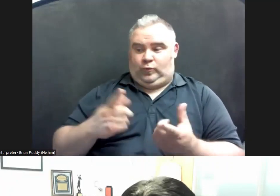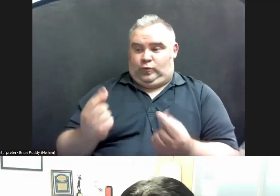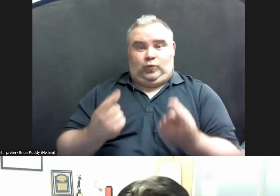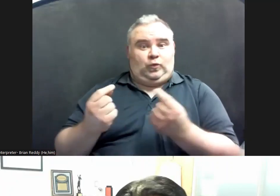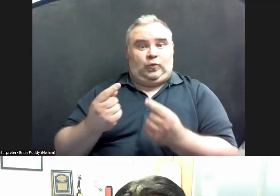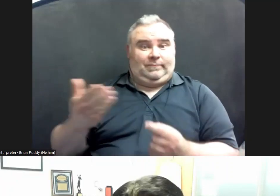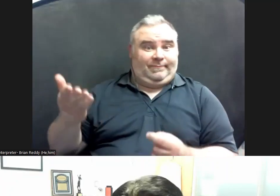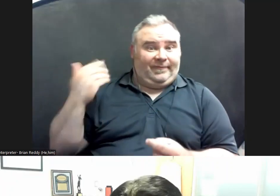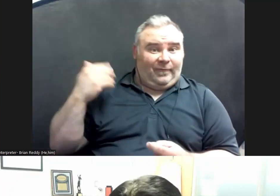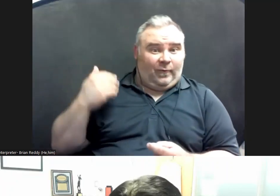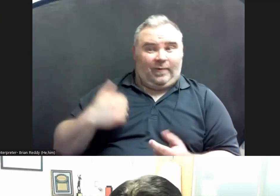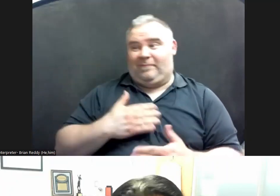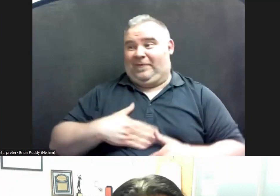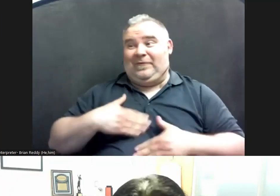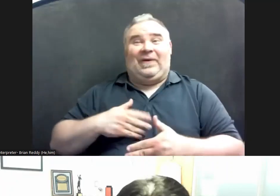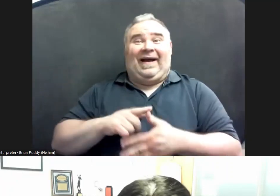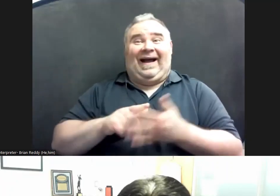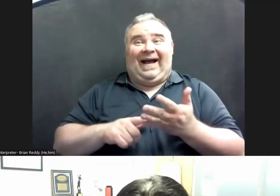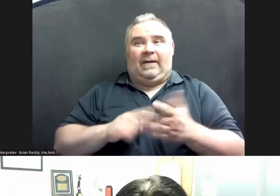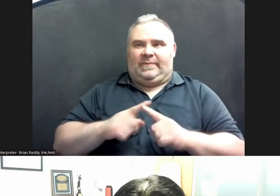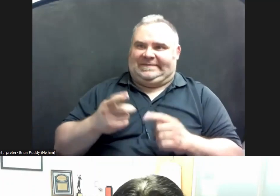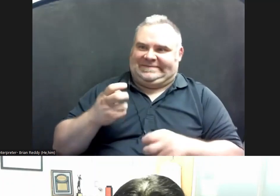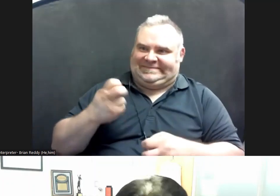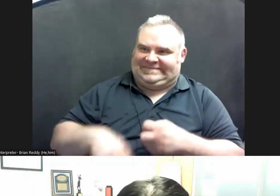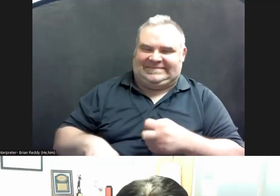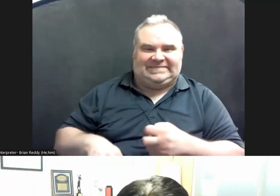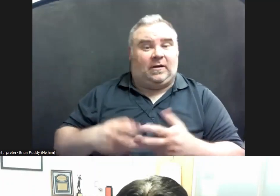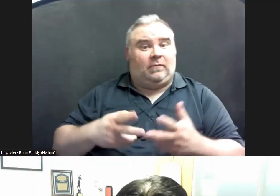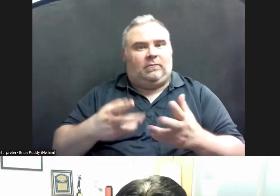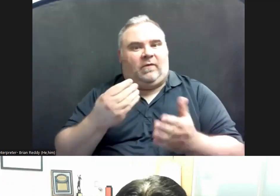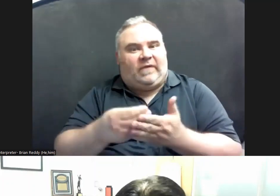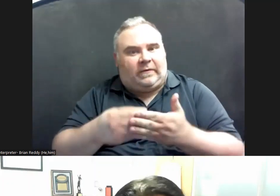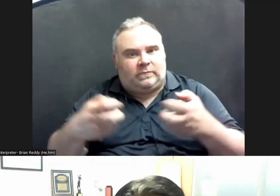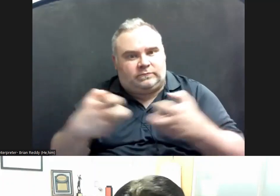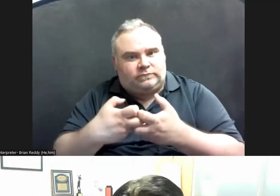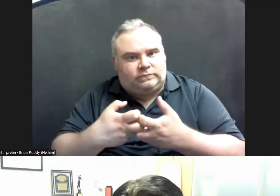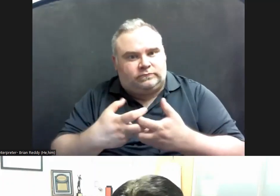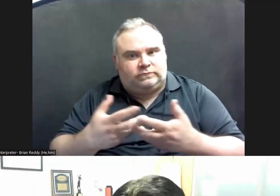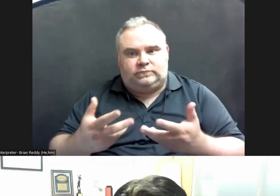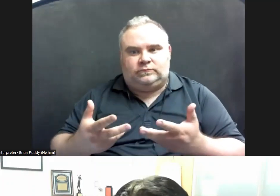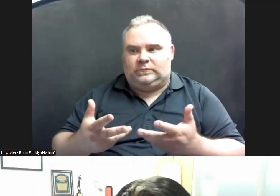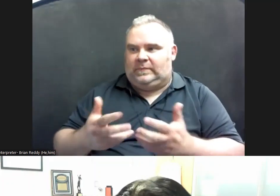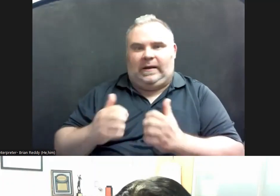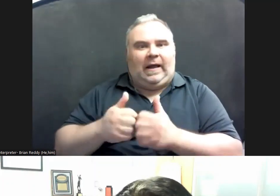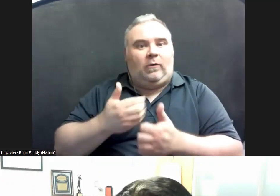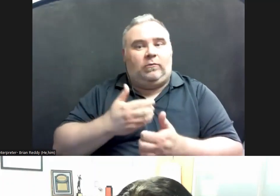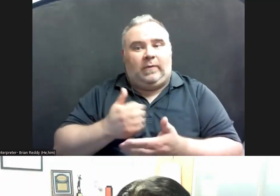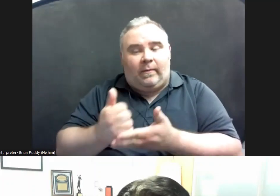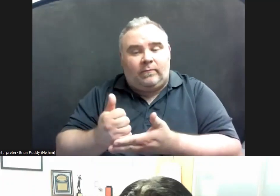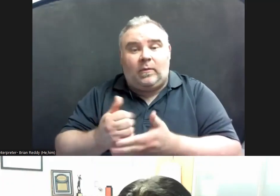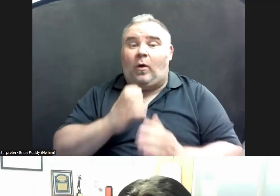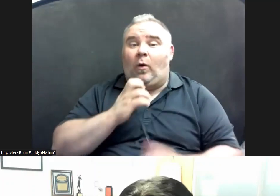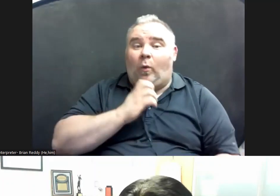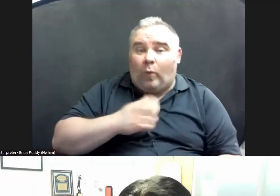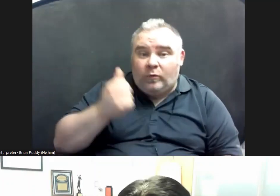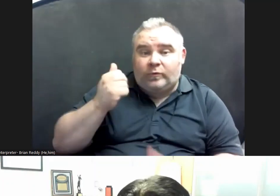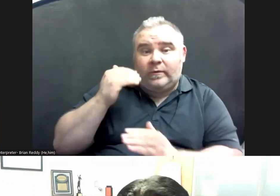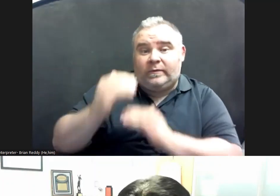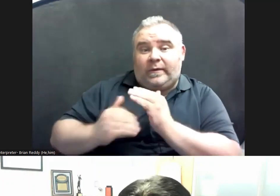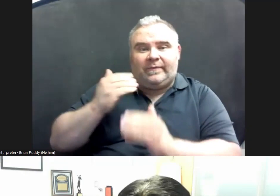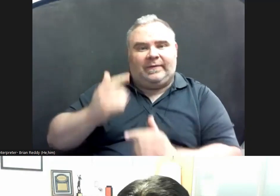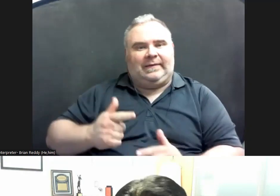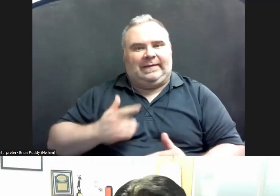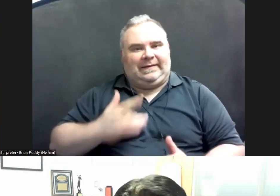that they were doing and loving before, if there are financial difficulties, making sure that we are addressing those. For older adults, often we're talking about